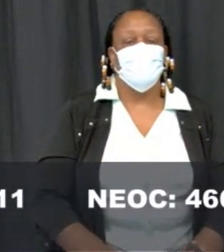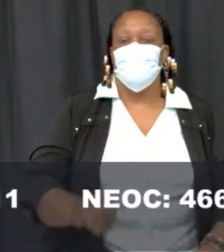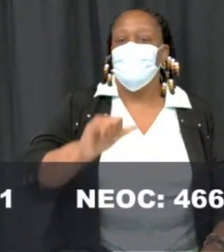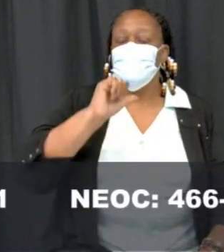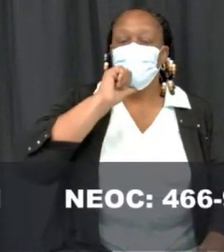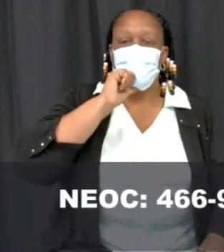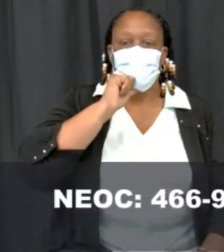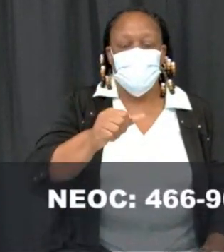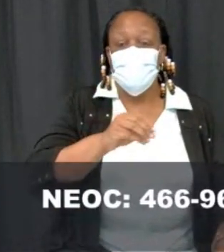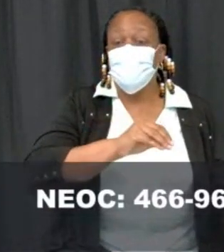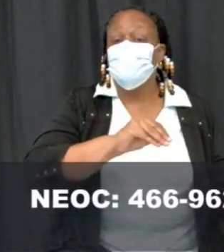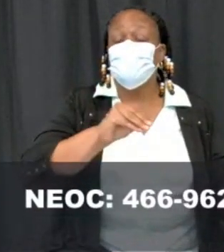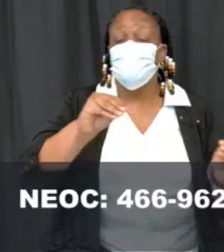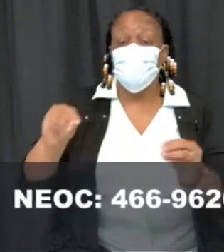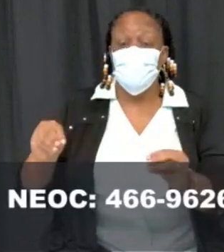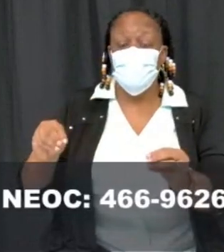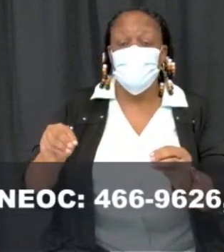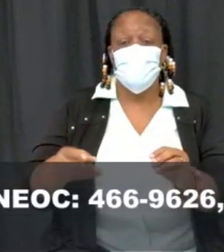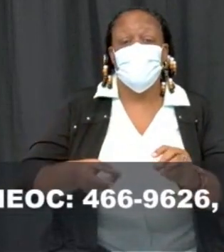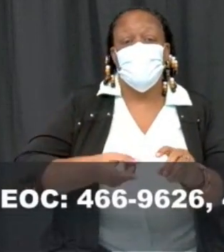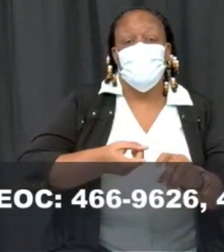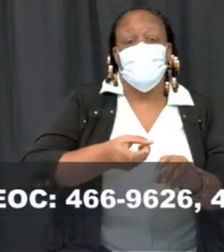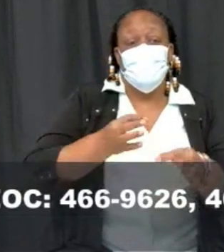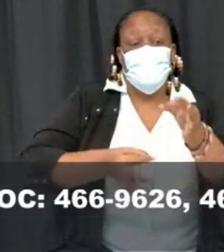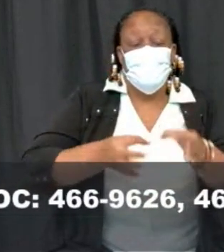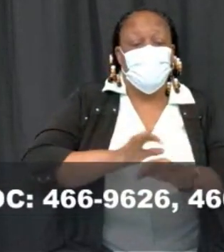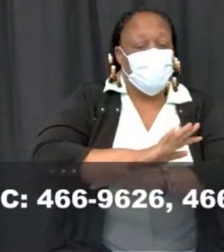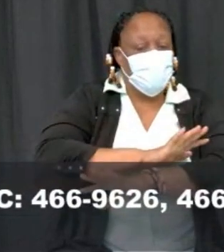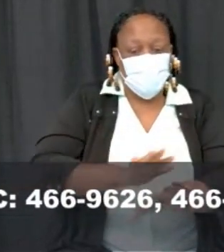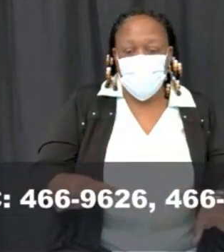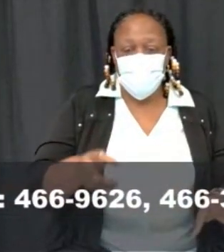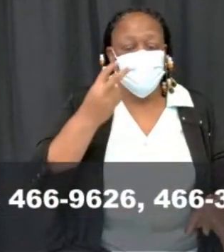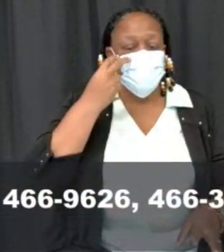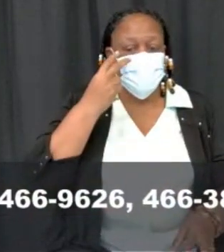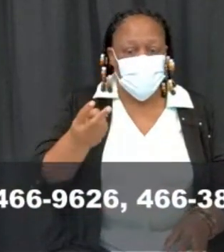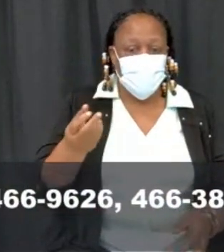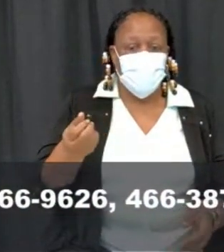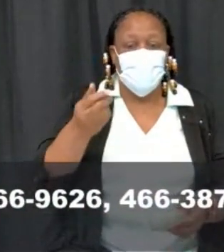compliance and see a consistent reduction in the number of new cases.